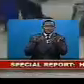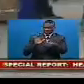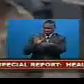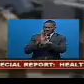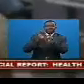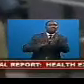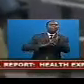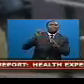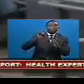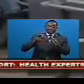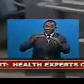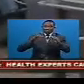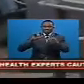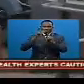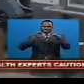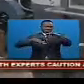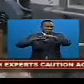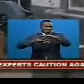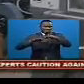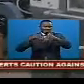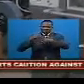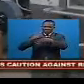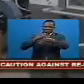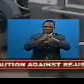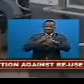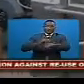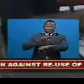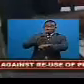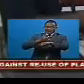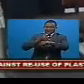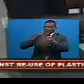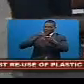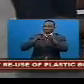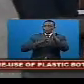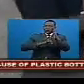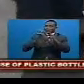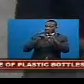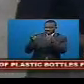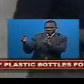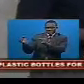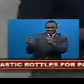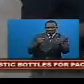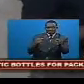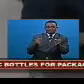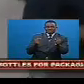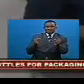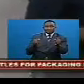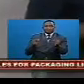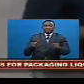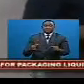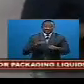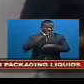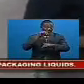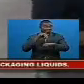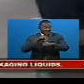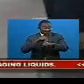business development at local level by formulating and implementing economic development strategies in tandem with the overall